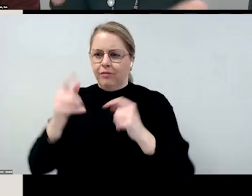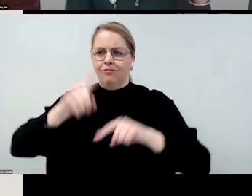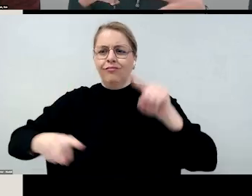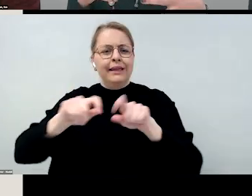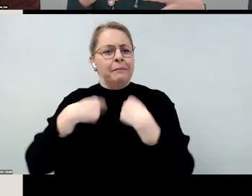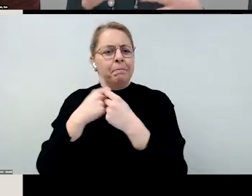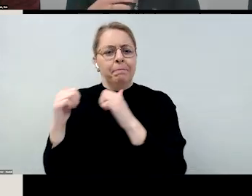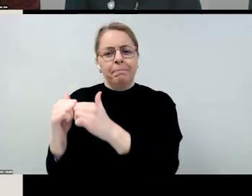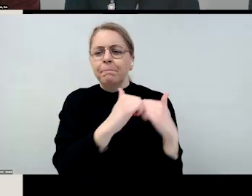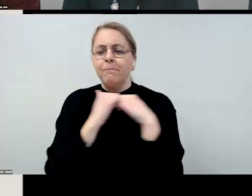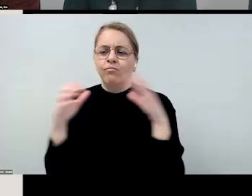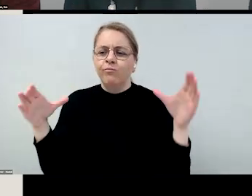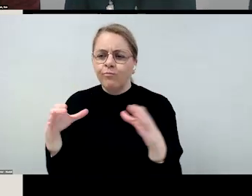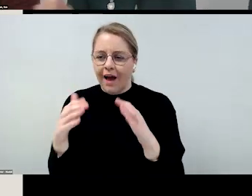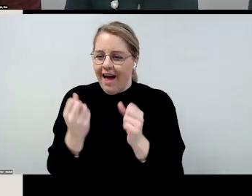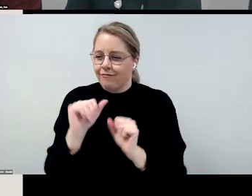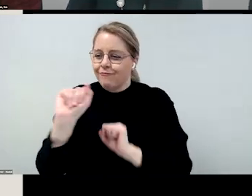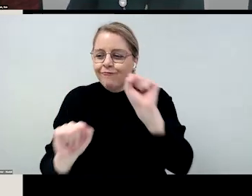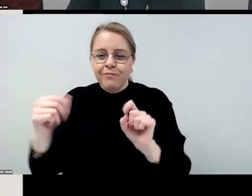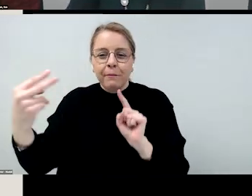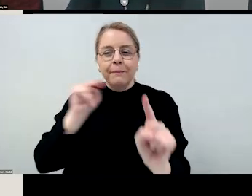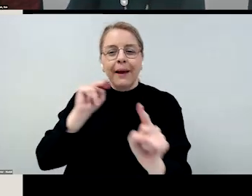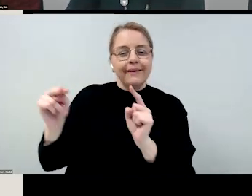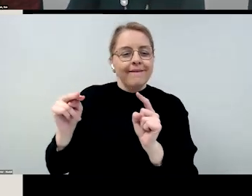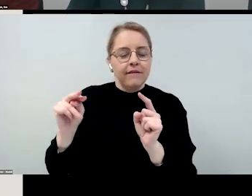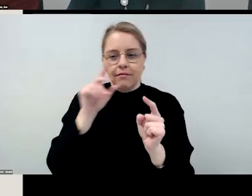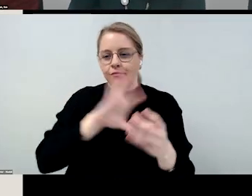team that brings lots of different perspectives to the issue.